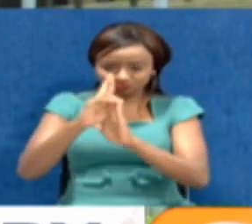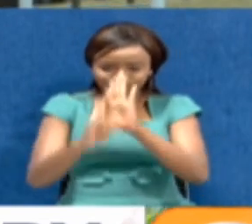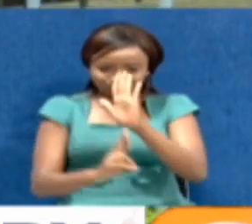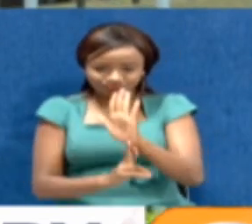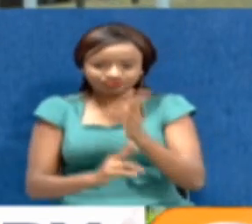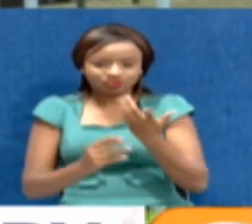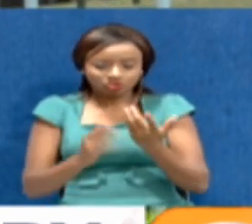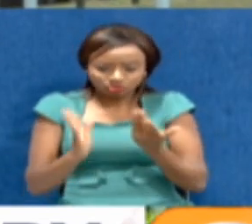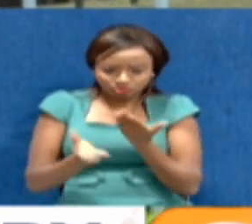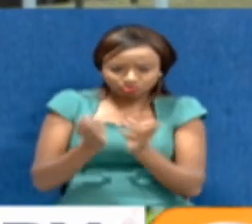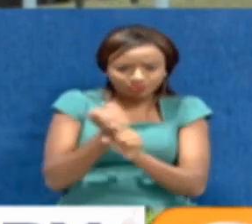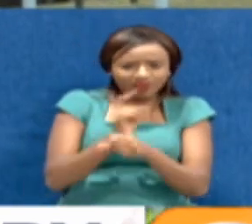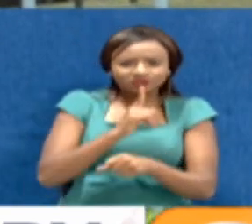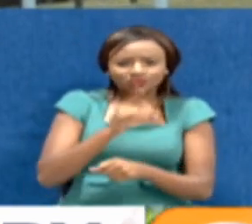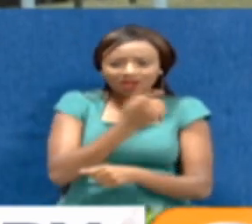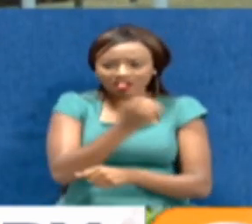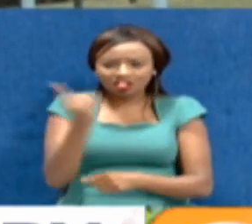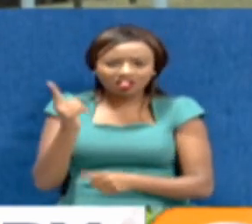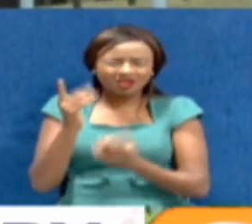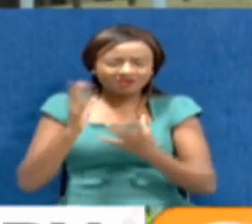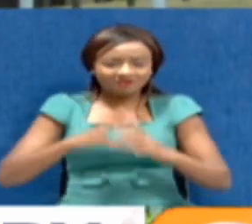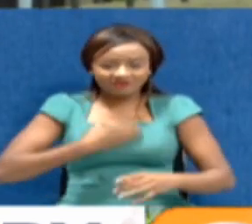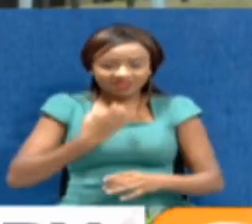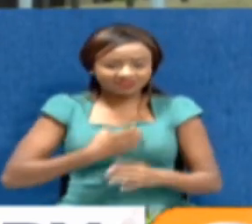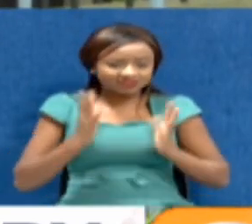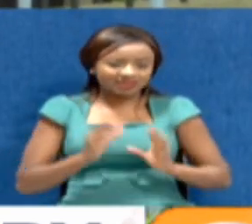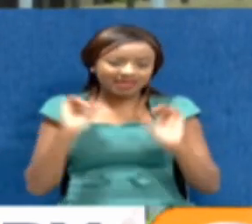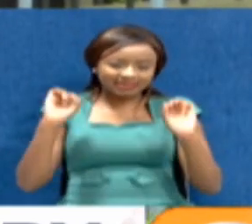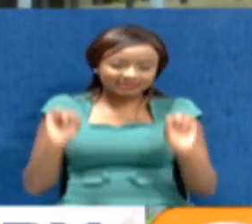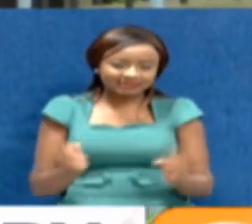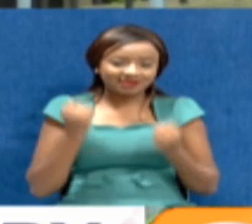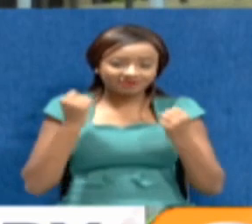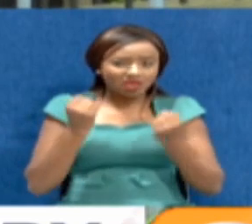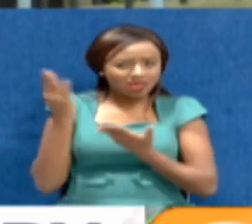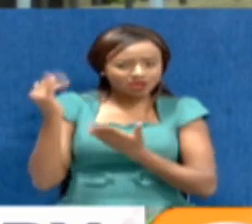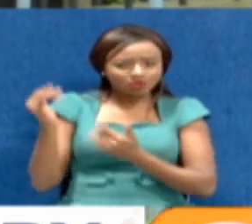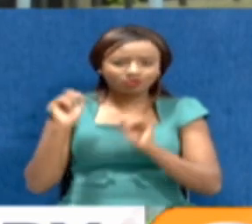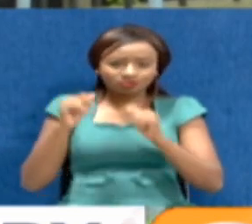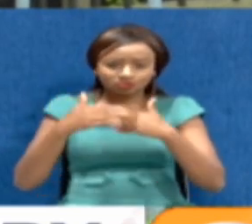of the visitors. This ahead of what is anticipated to be the reopening of the economy on